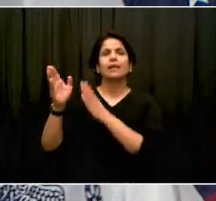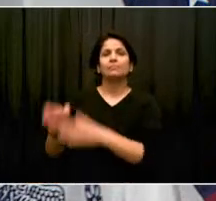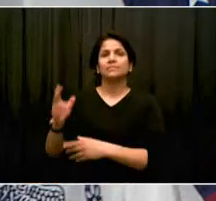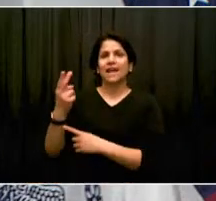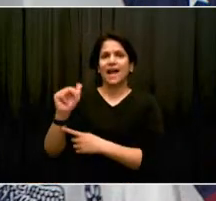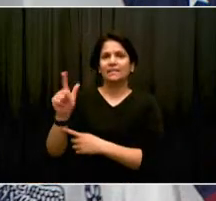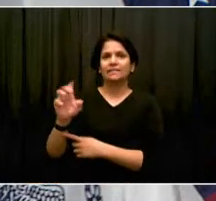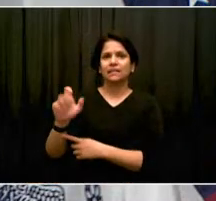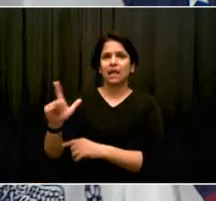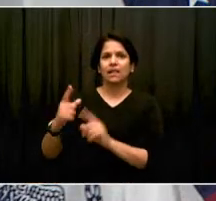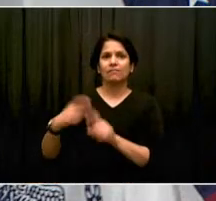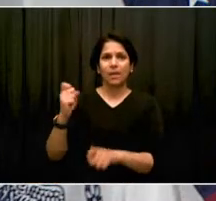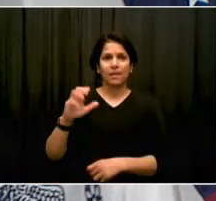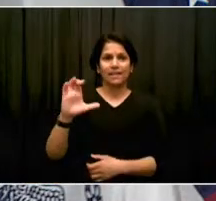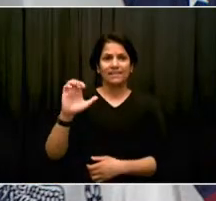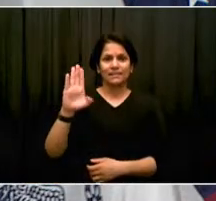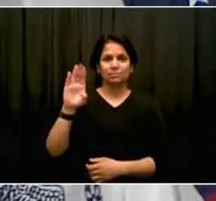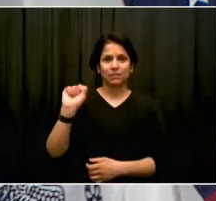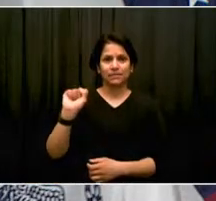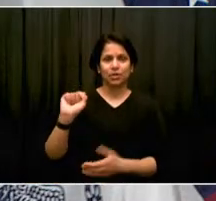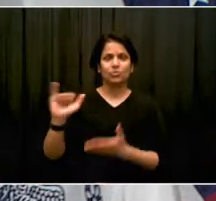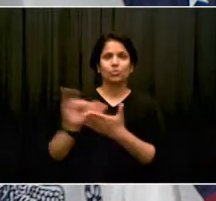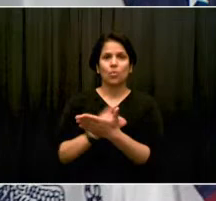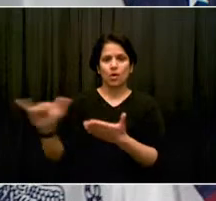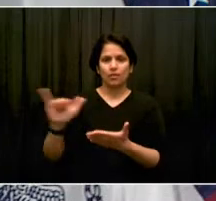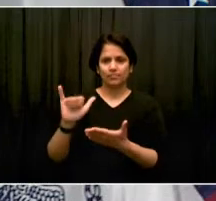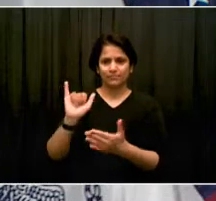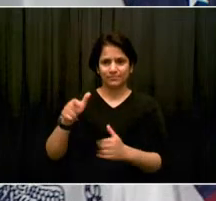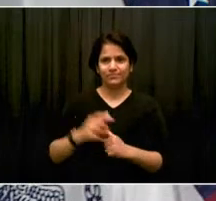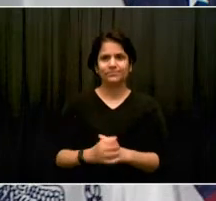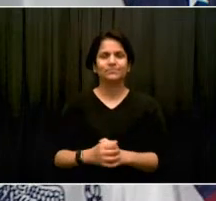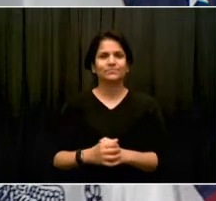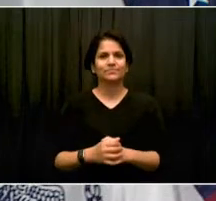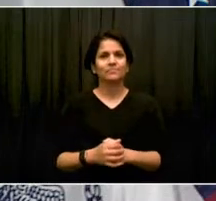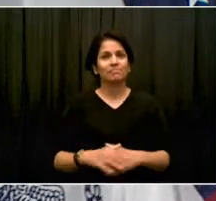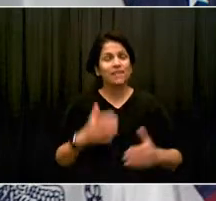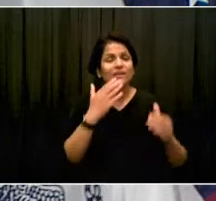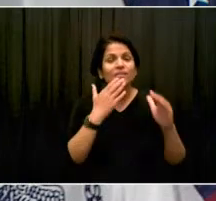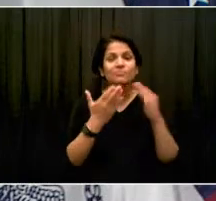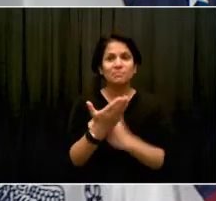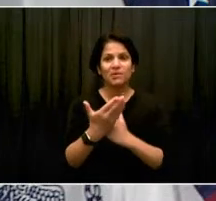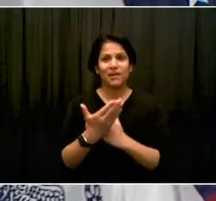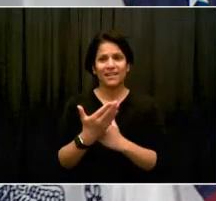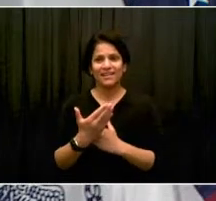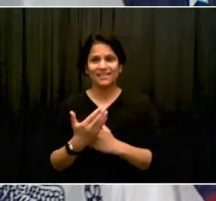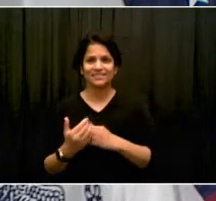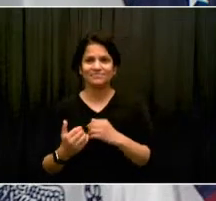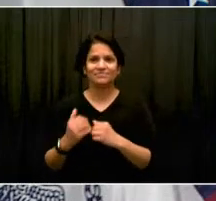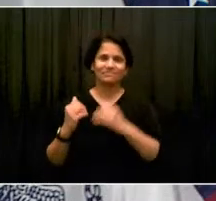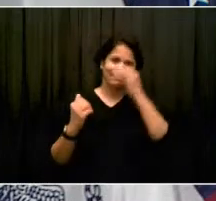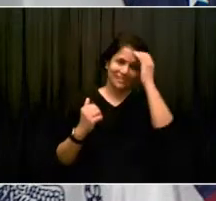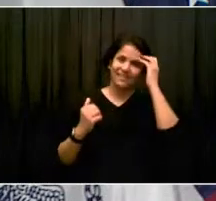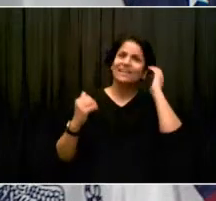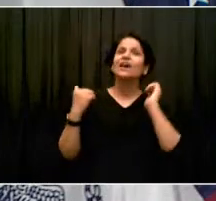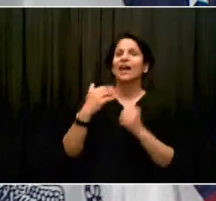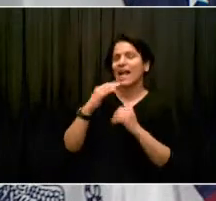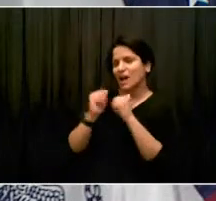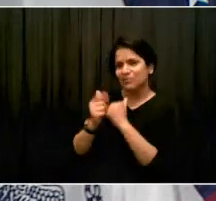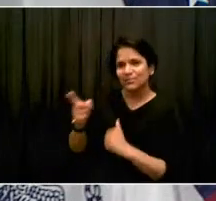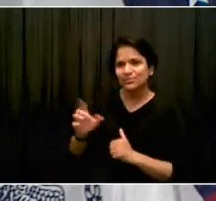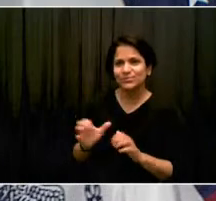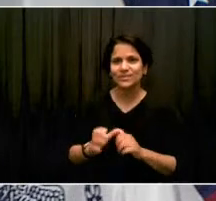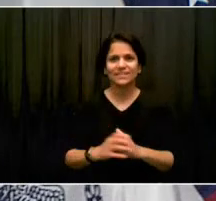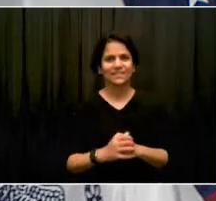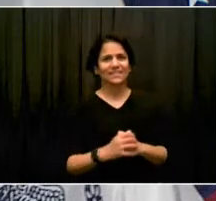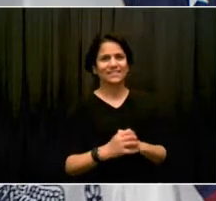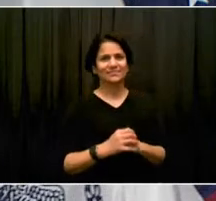York. Good morning, Mr. Mayor. How are you? Good, Hazel. How you doing today? Good. This is very good news to